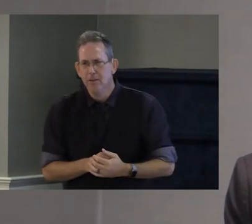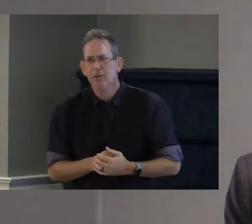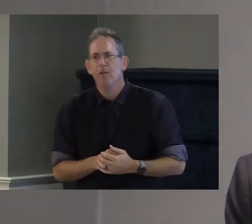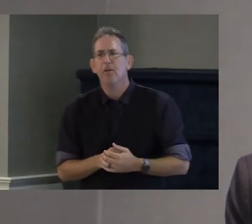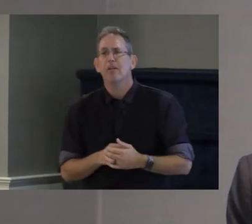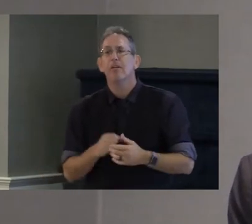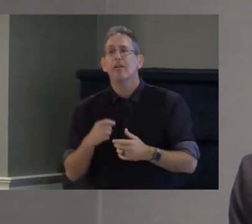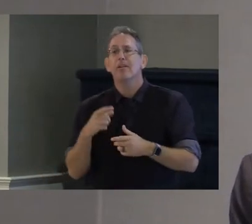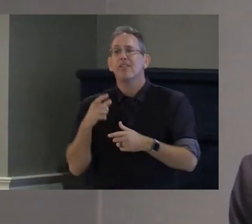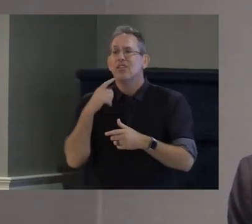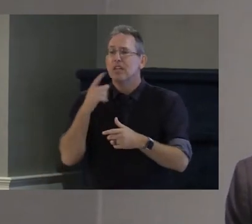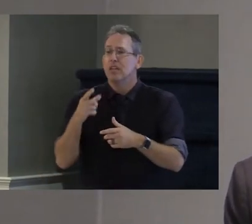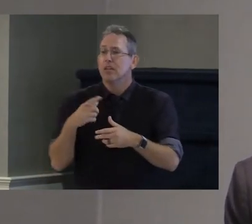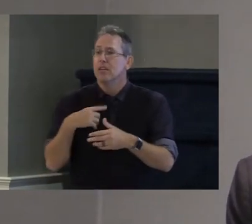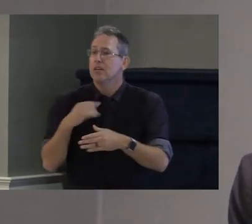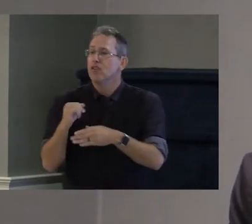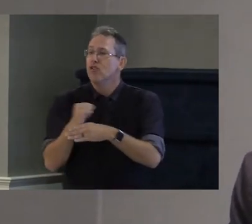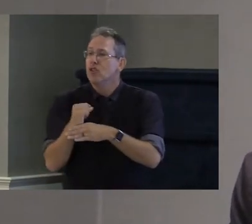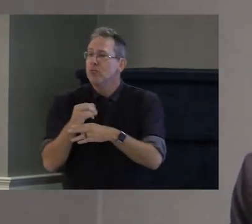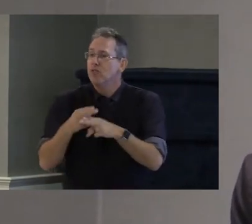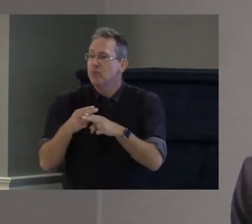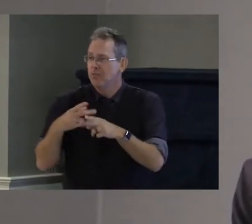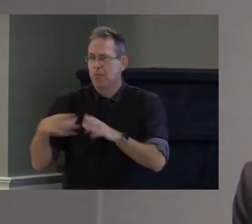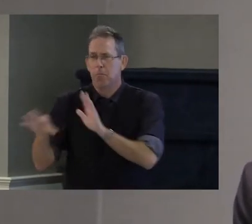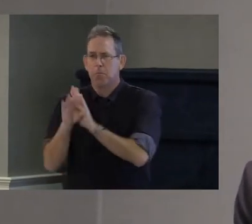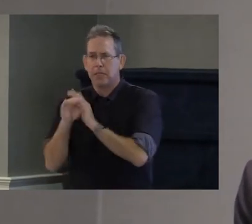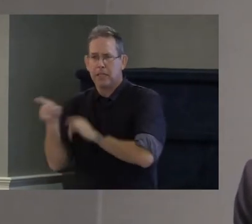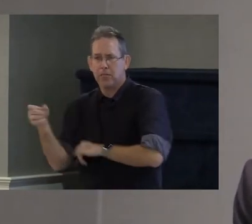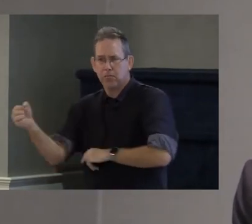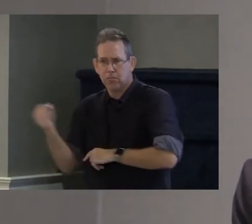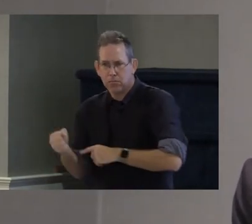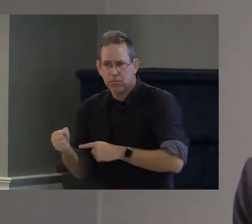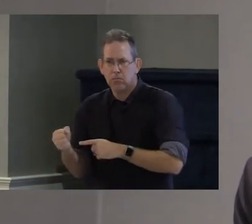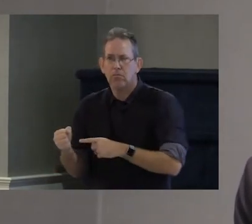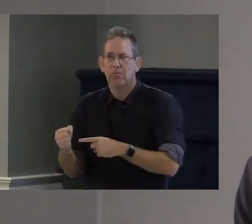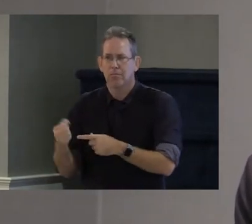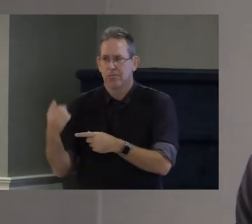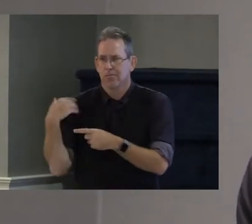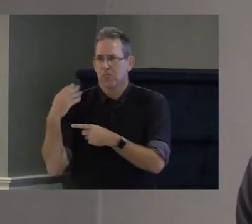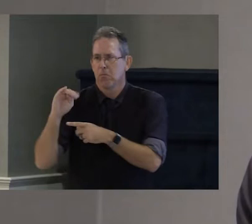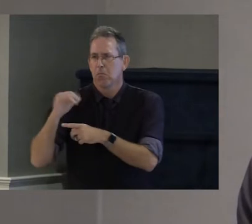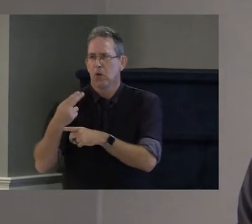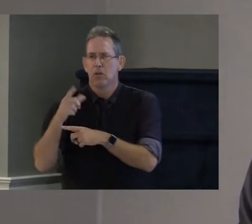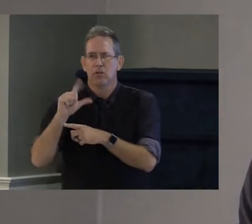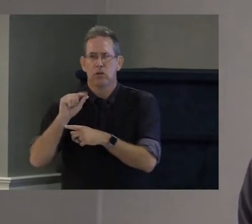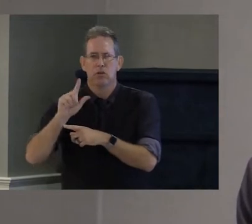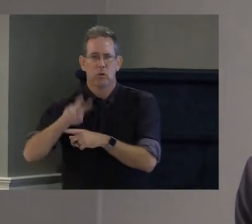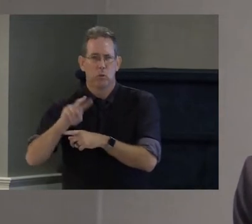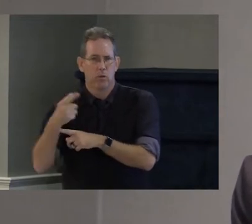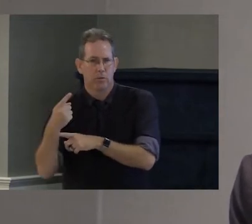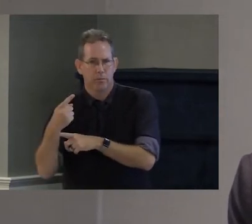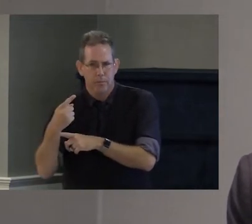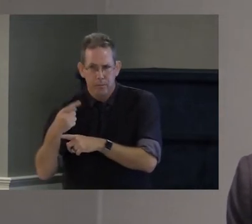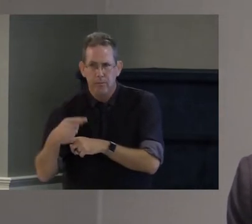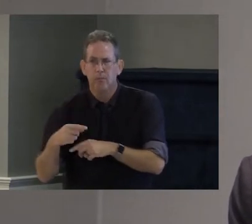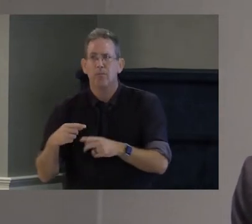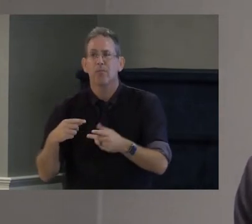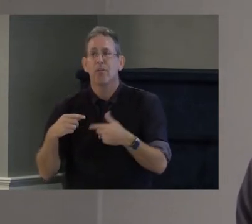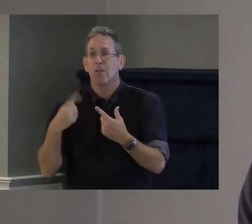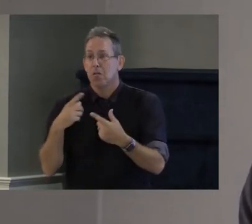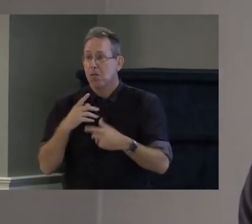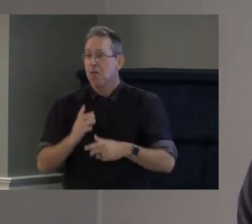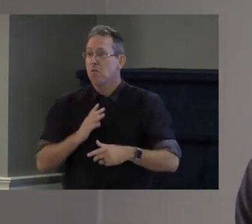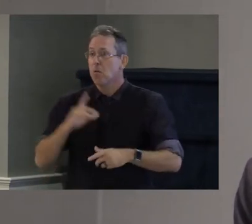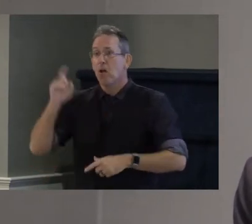for the Department of Disabilities, Aging, and Independent Living, DALE, in March 2021, and formally appointed by Governor Phil Scott as